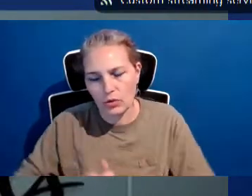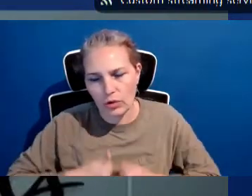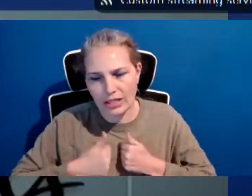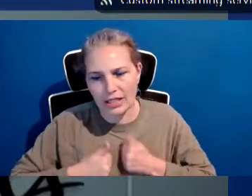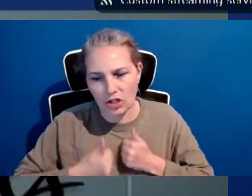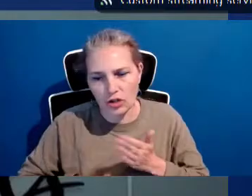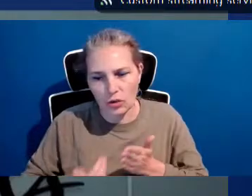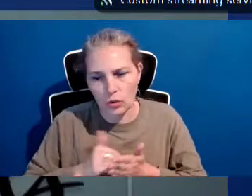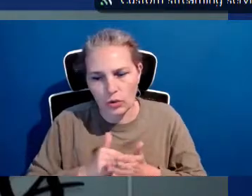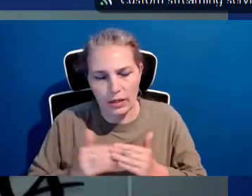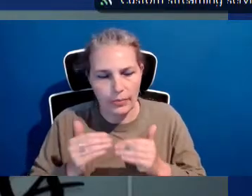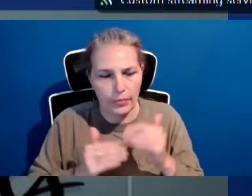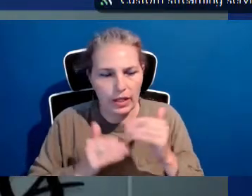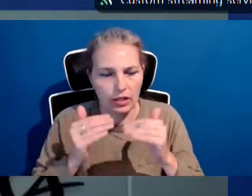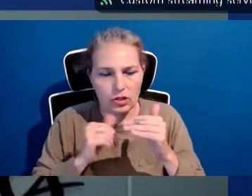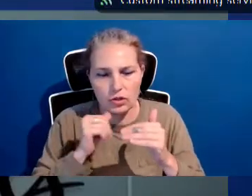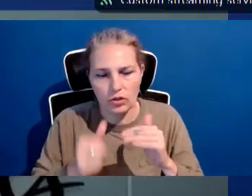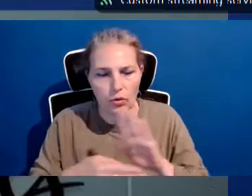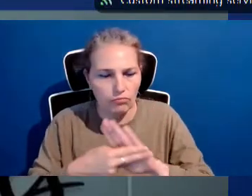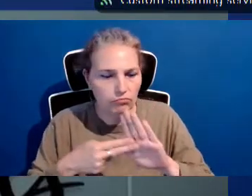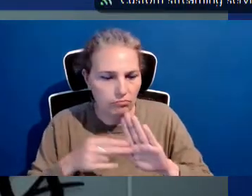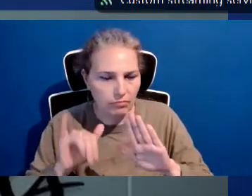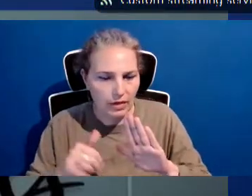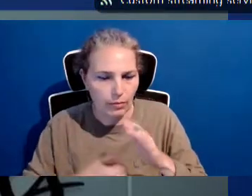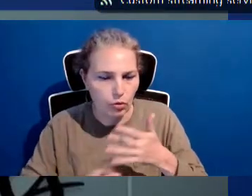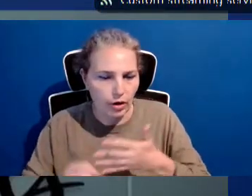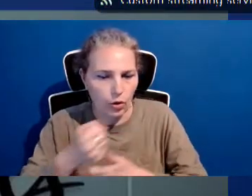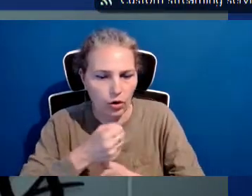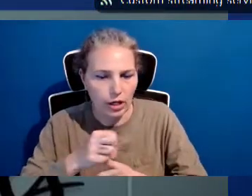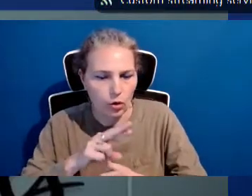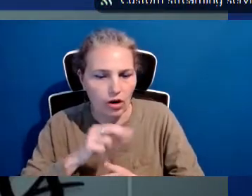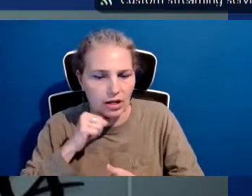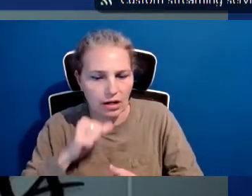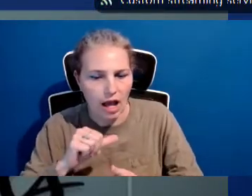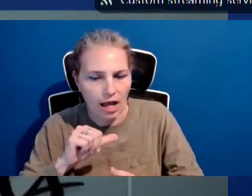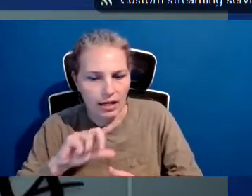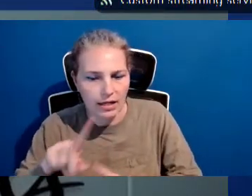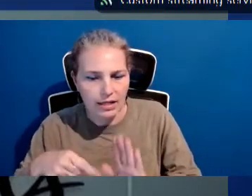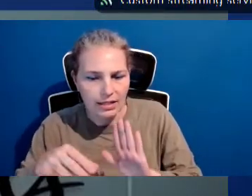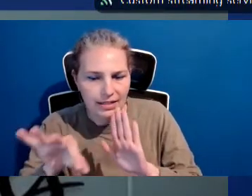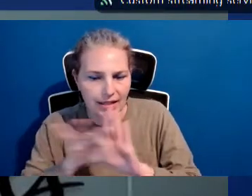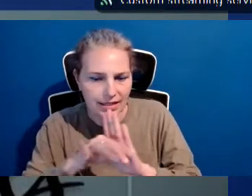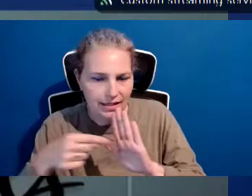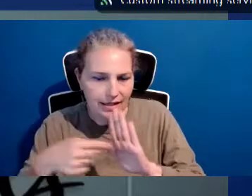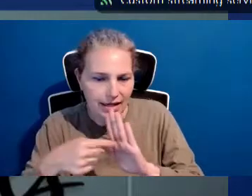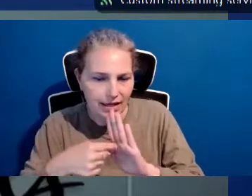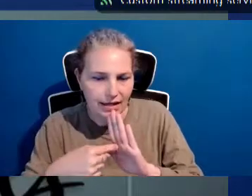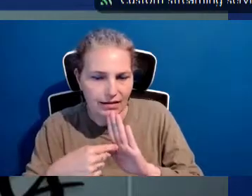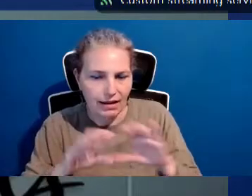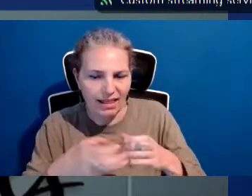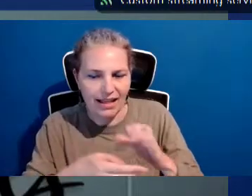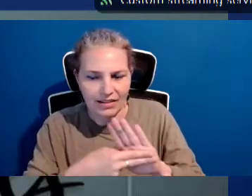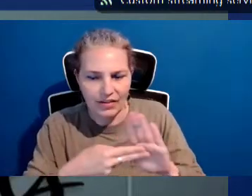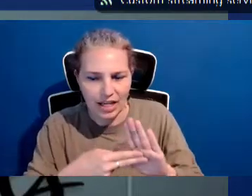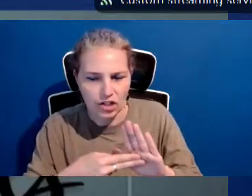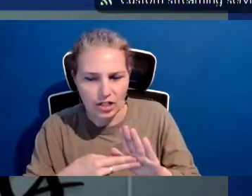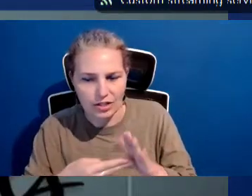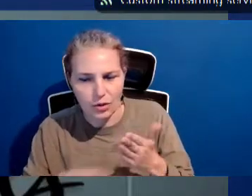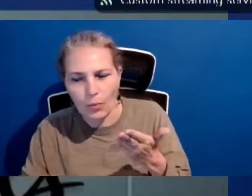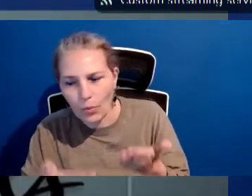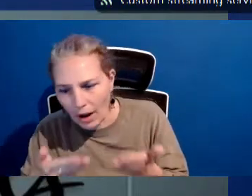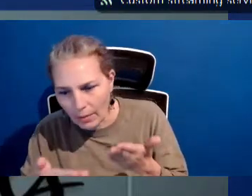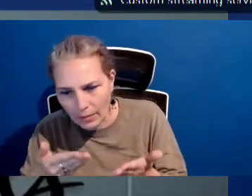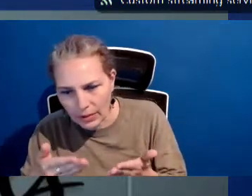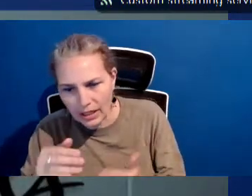the priority or non-designated classification, and infiltration most likely will not be required. So as such, the use of